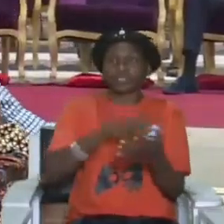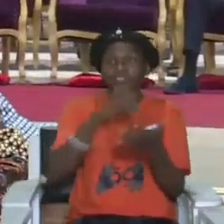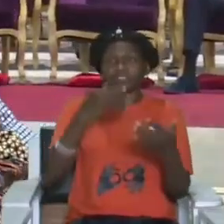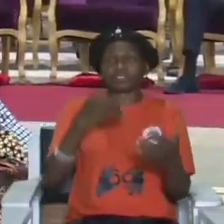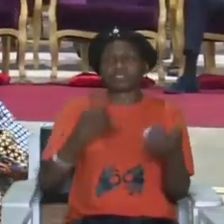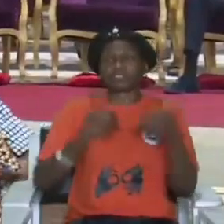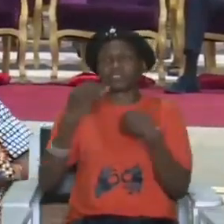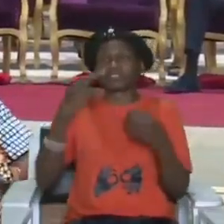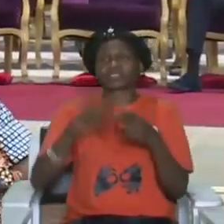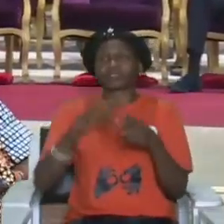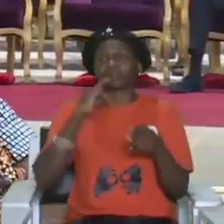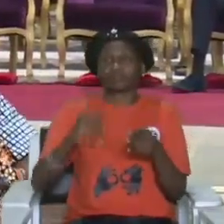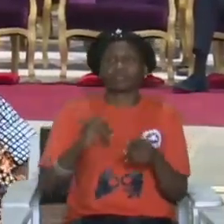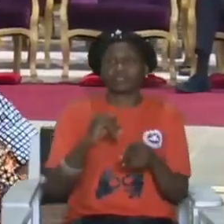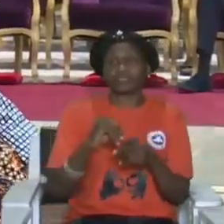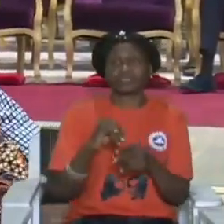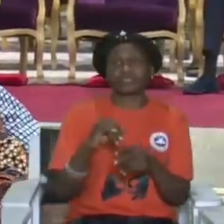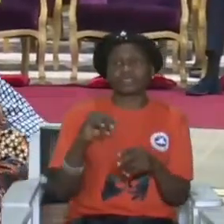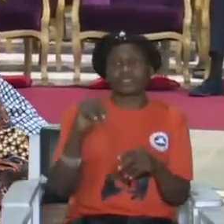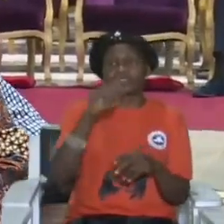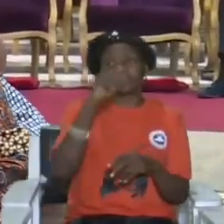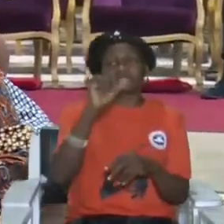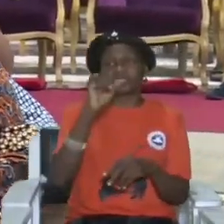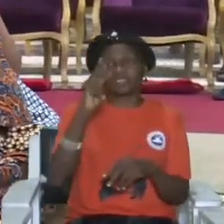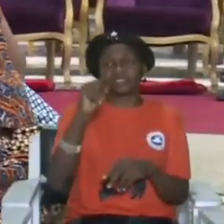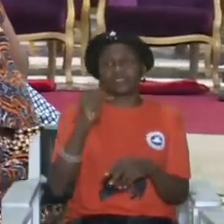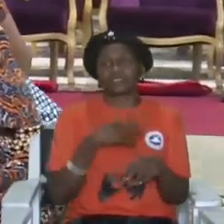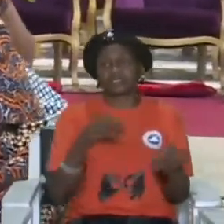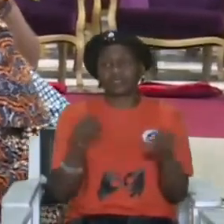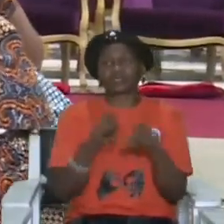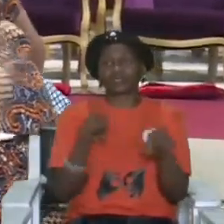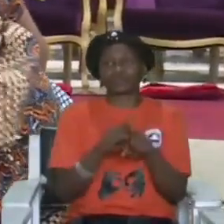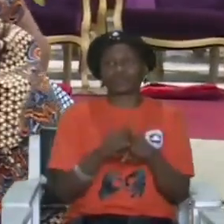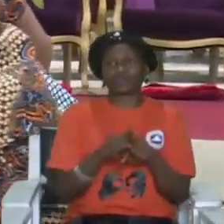His name is Nwokolo Zion. And also